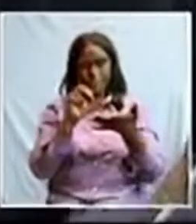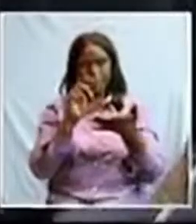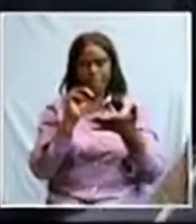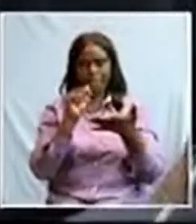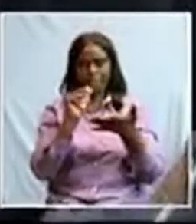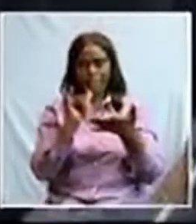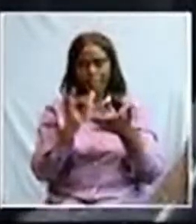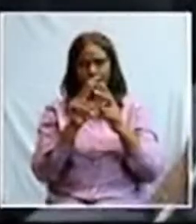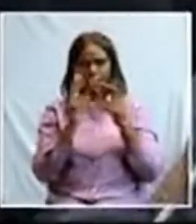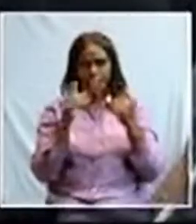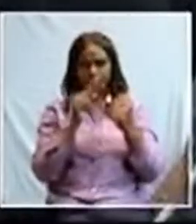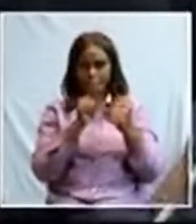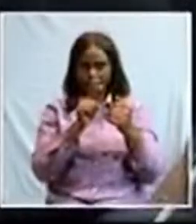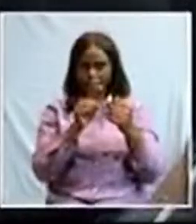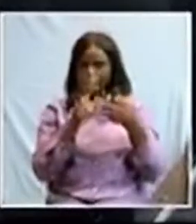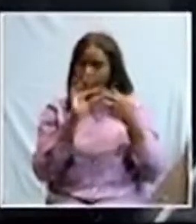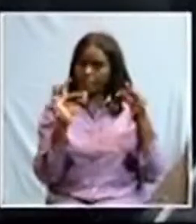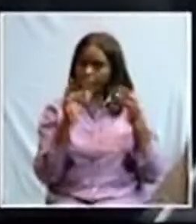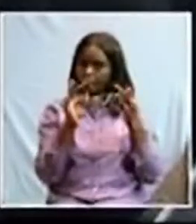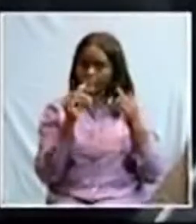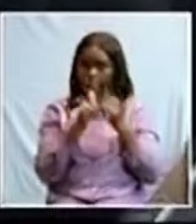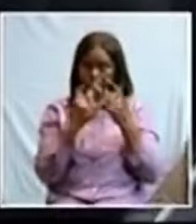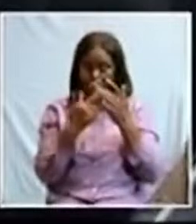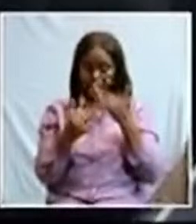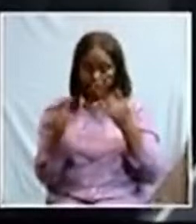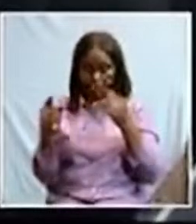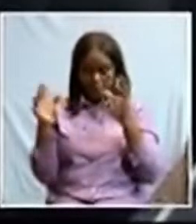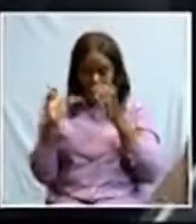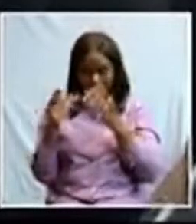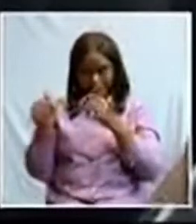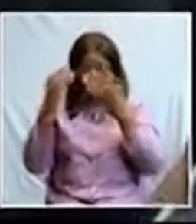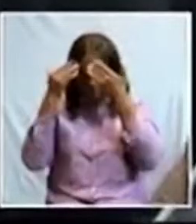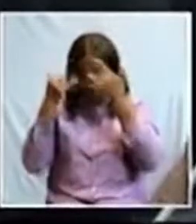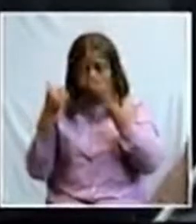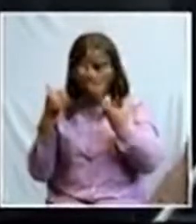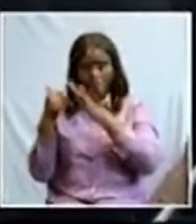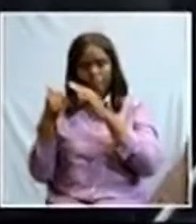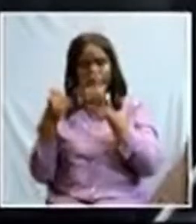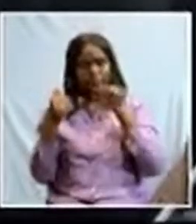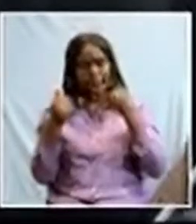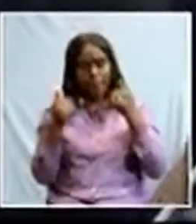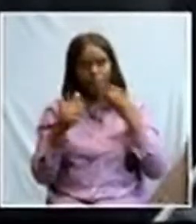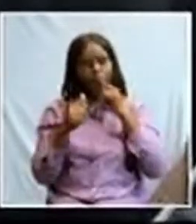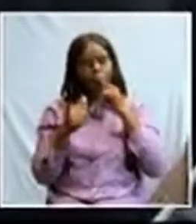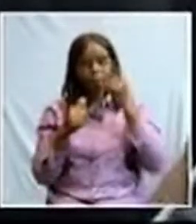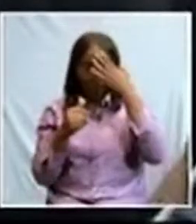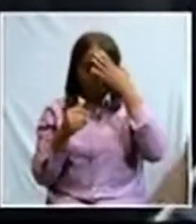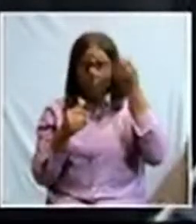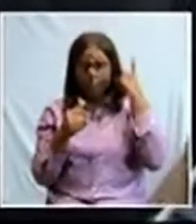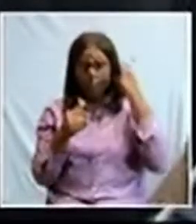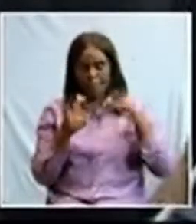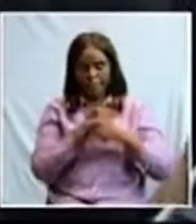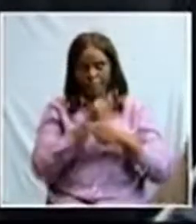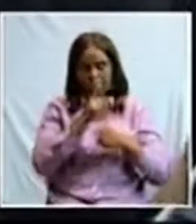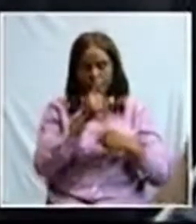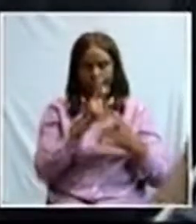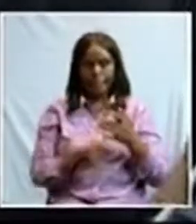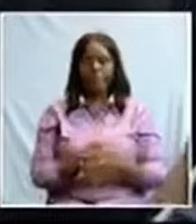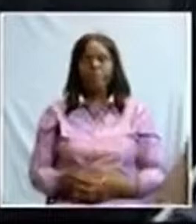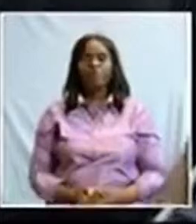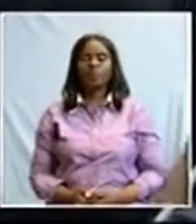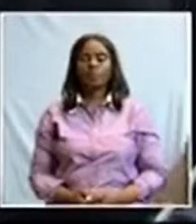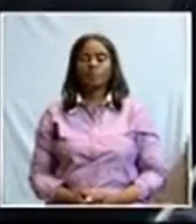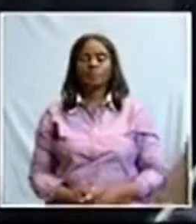So, based on this story, which now the community is aware that it is total negligence from